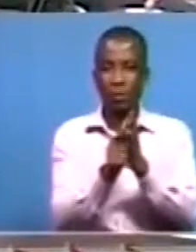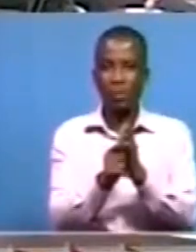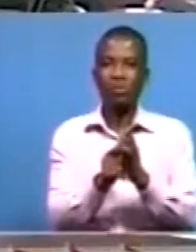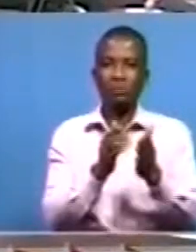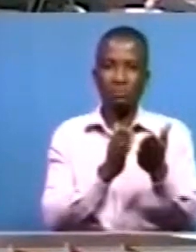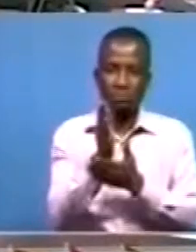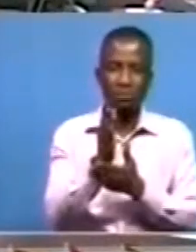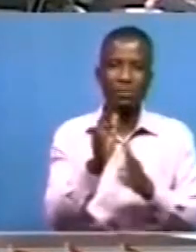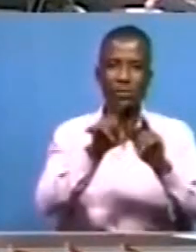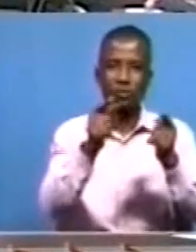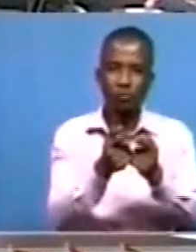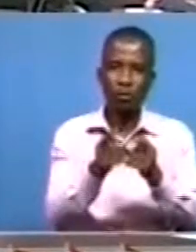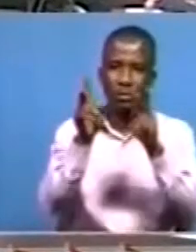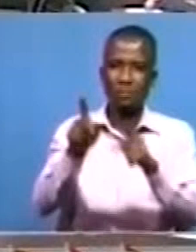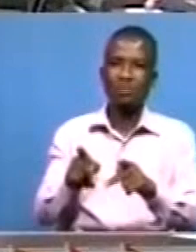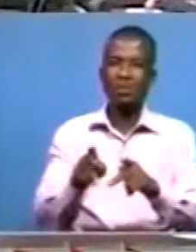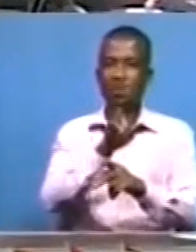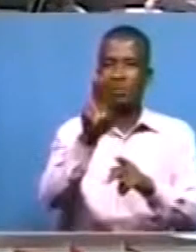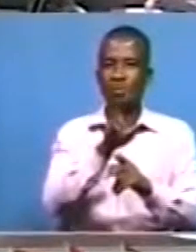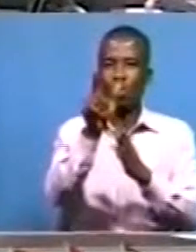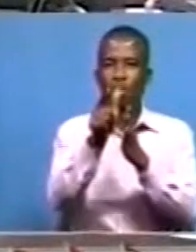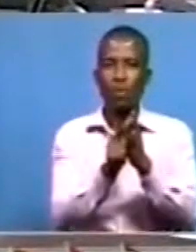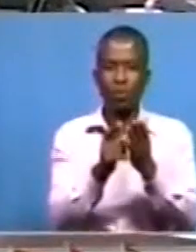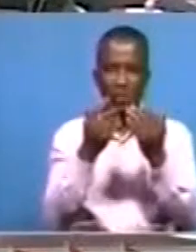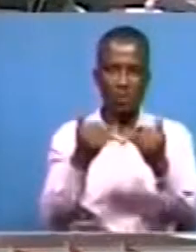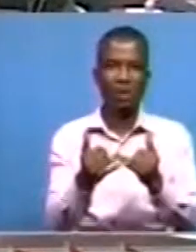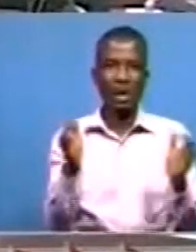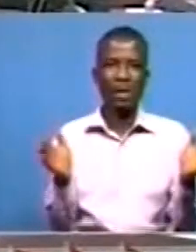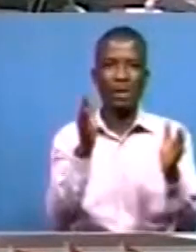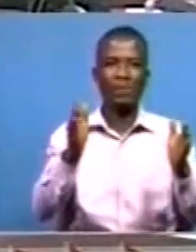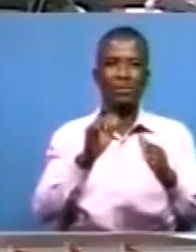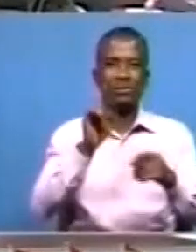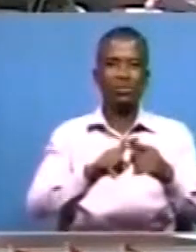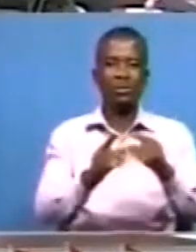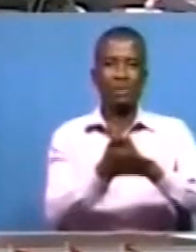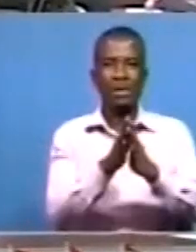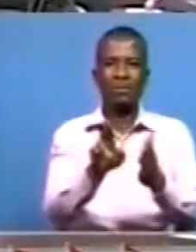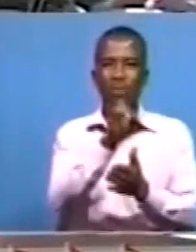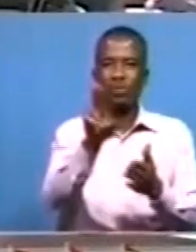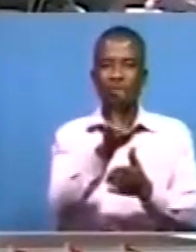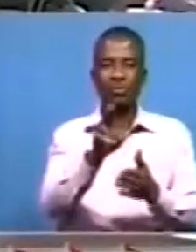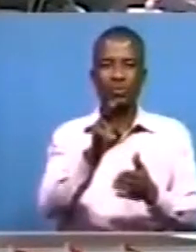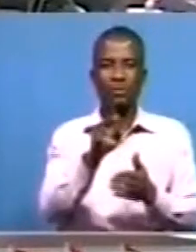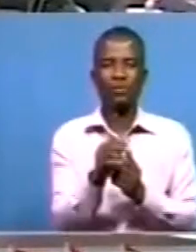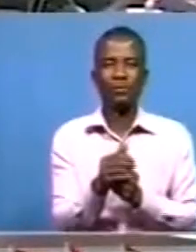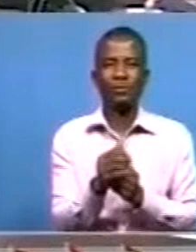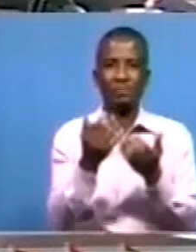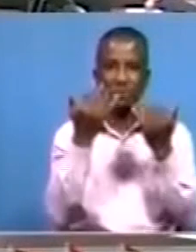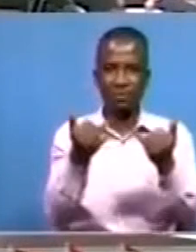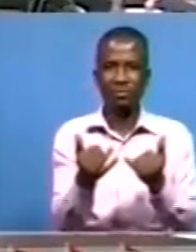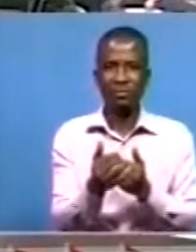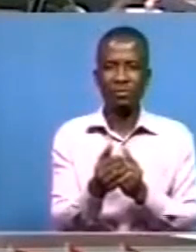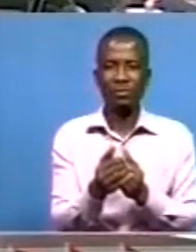and applied as a whole. No party or court may take part of a law and urge it to be applicable while ignoring the rest of the